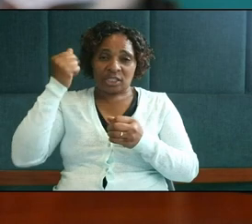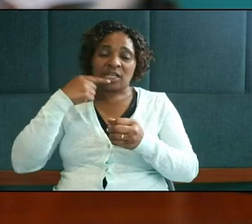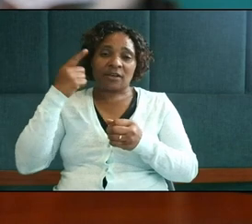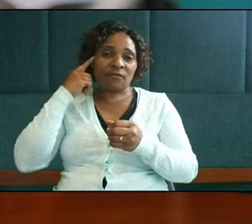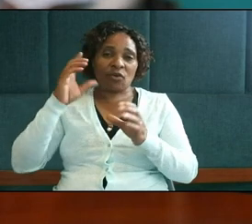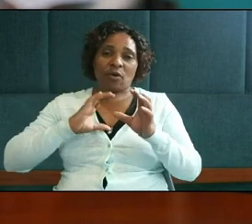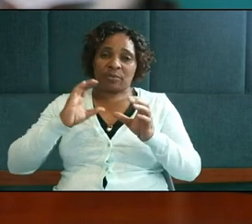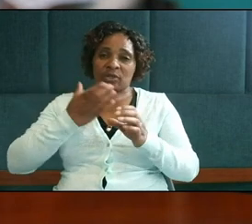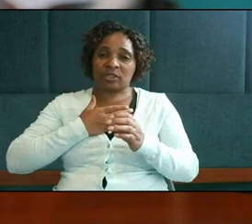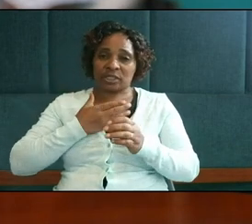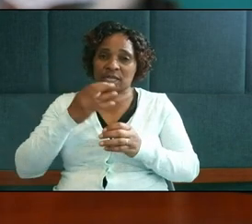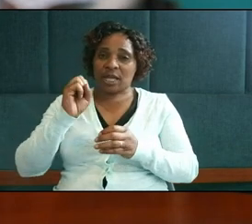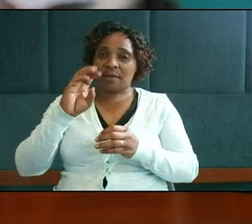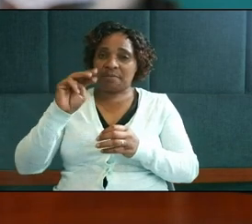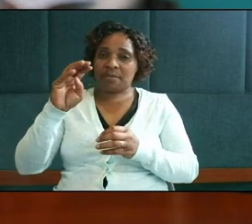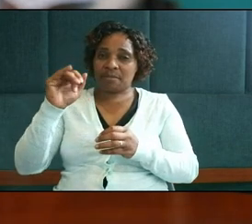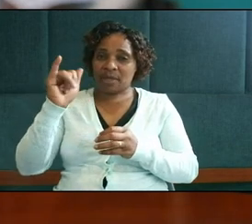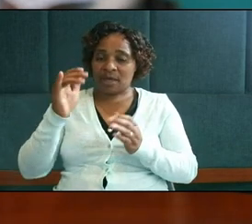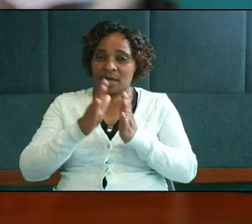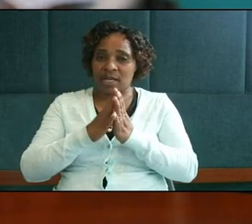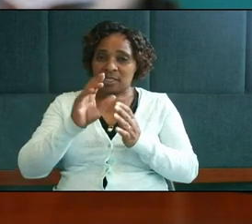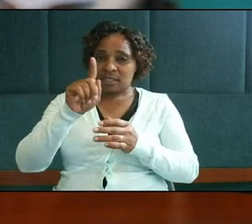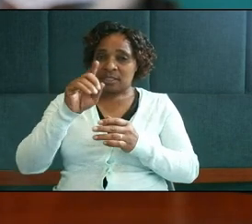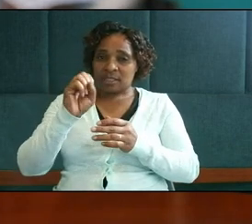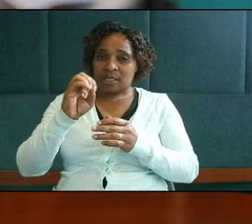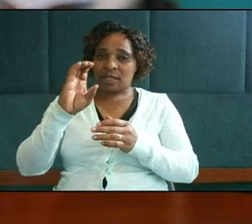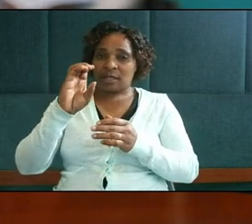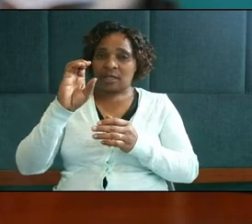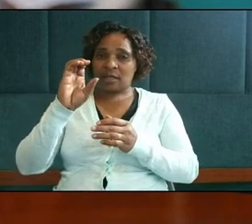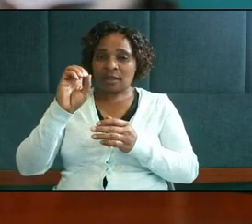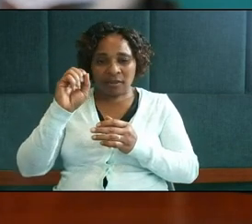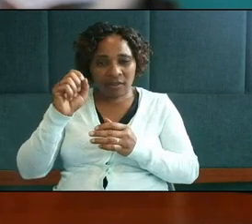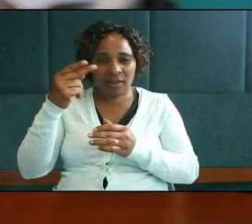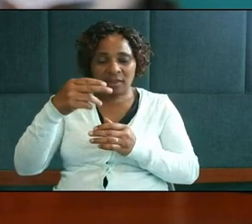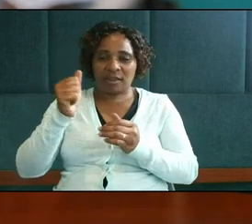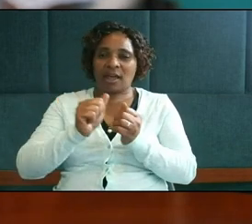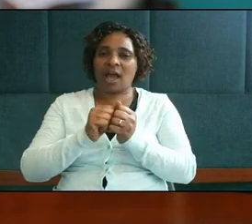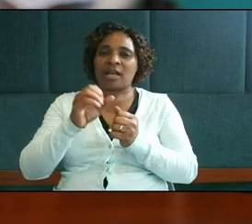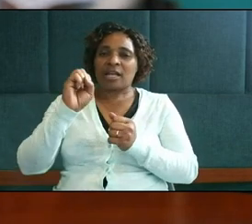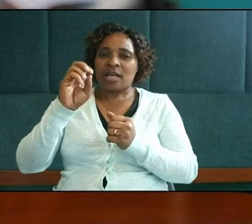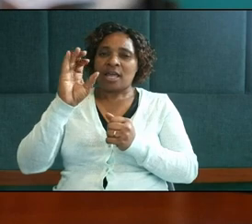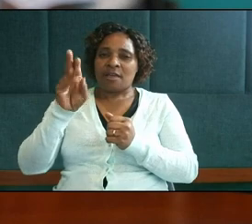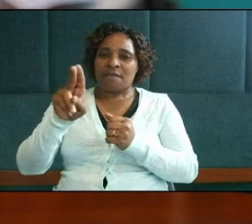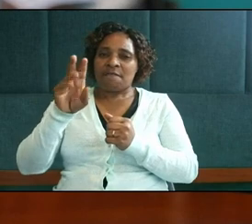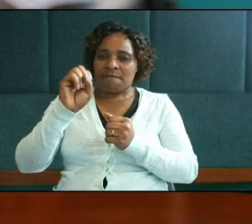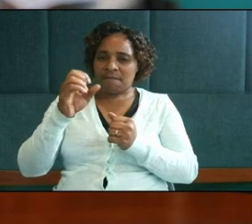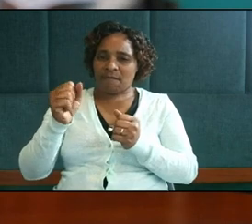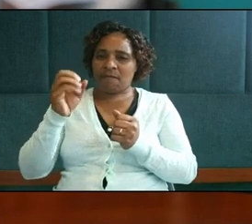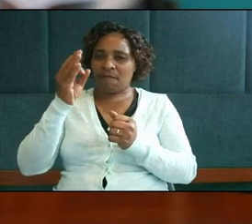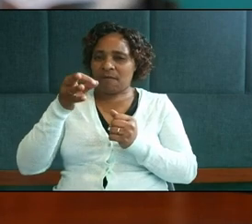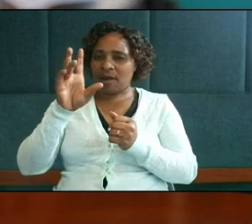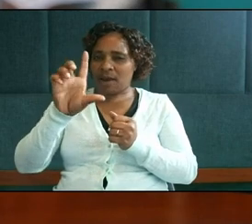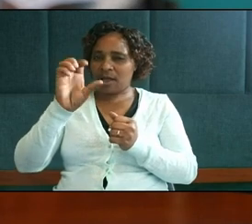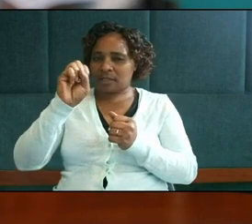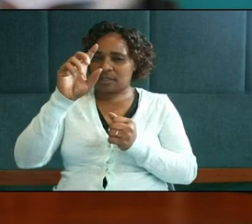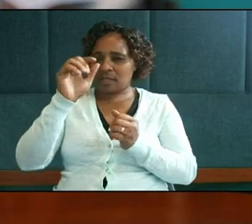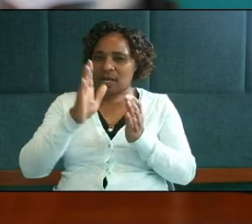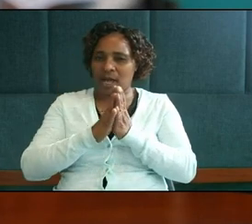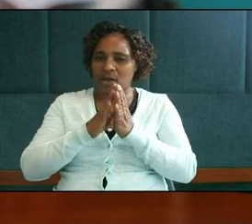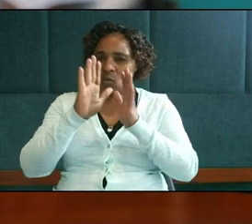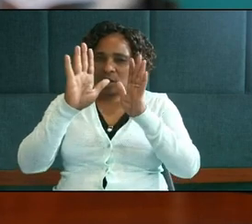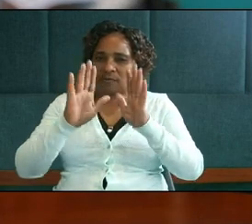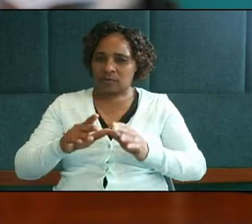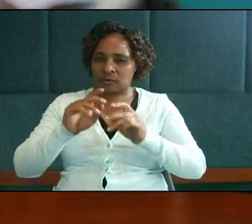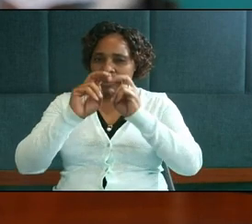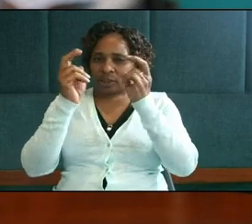Amy and Sid on violin and piano. And then we'll have Steve, Flex, and Ashley, and our wonderful teen teachers